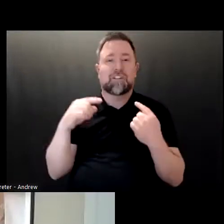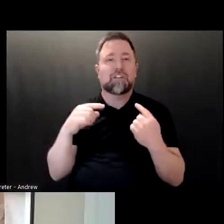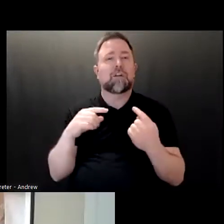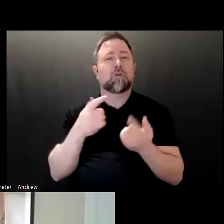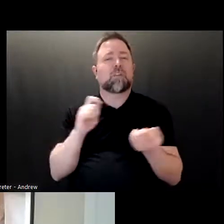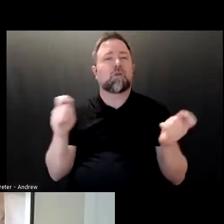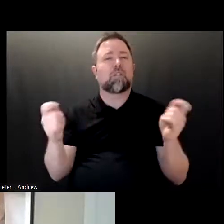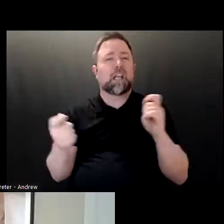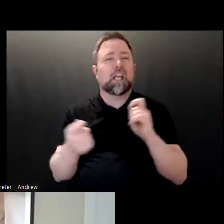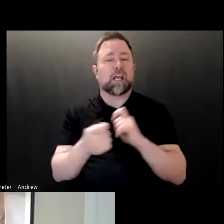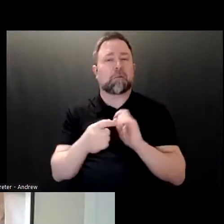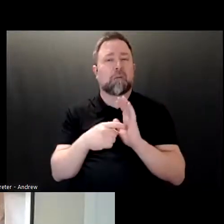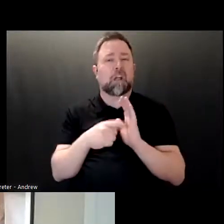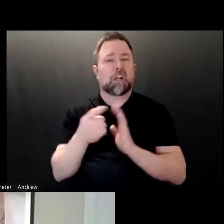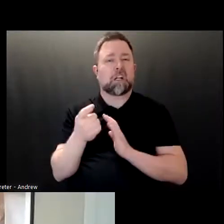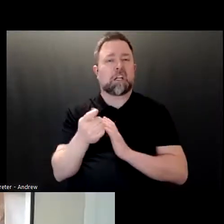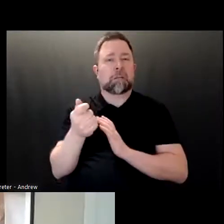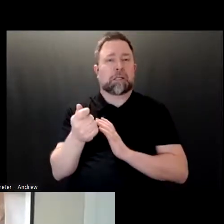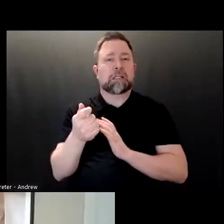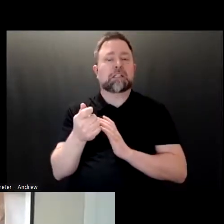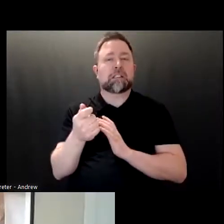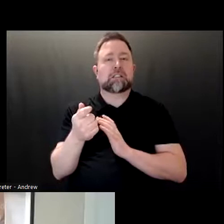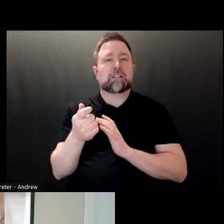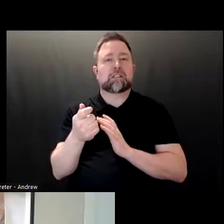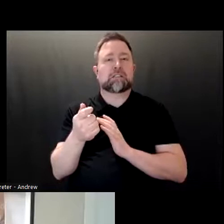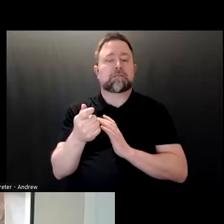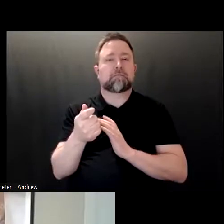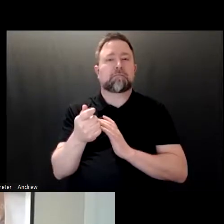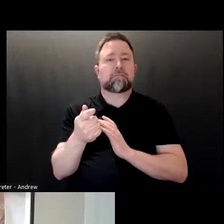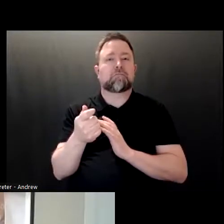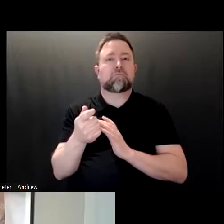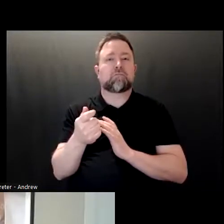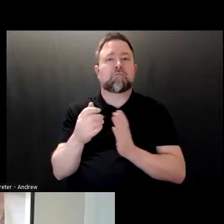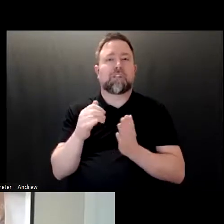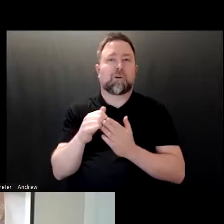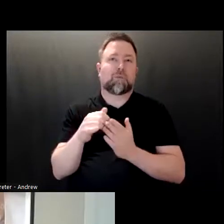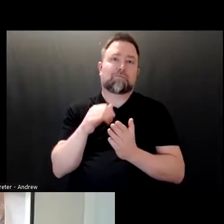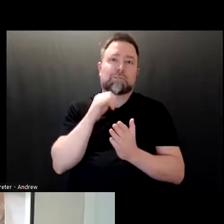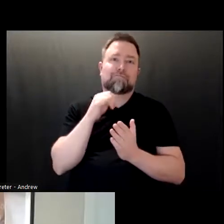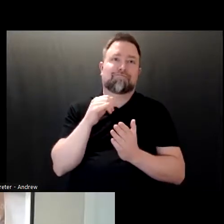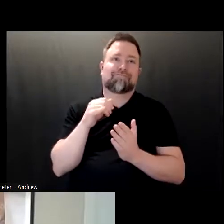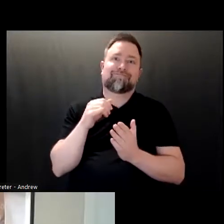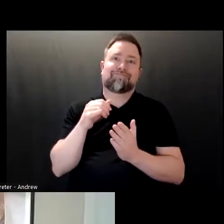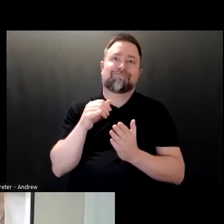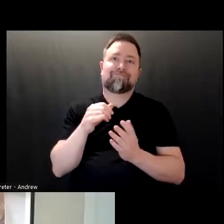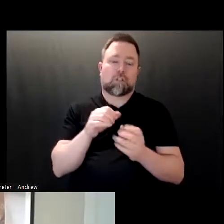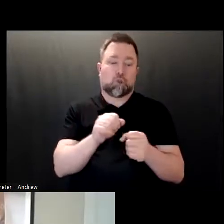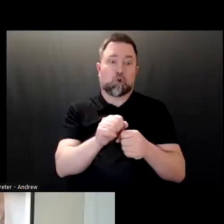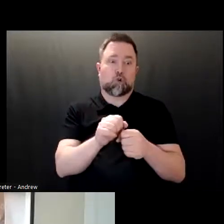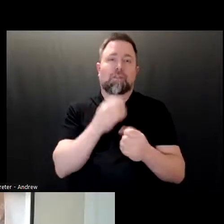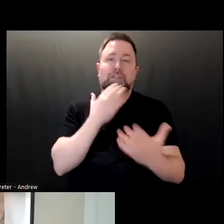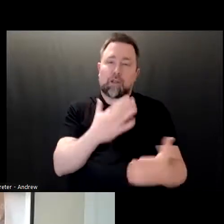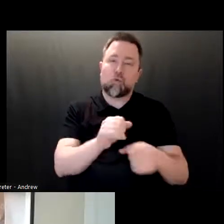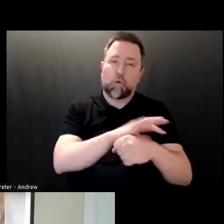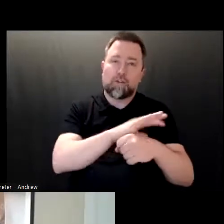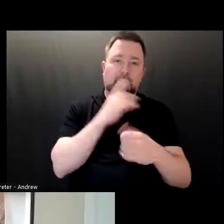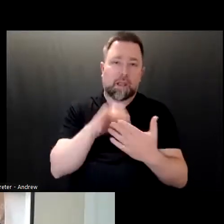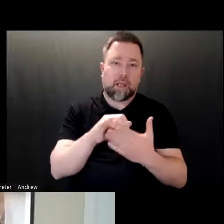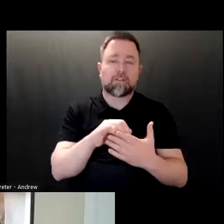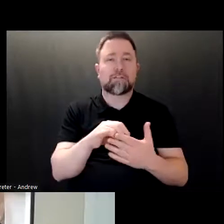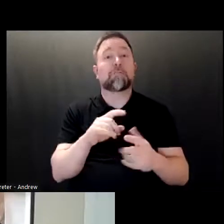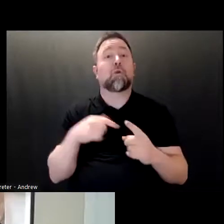going to explore the idea of home in order to celebrate those personal relationships and